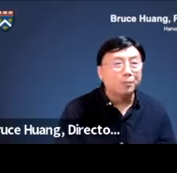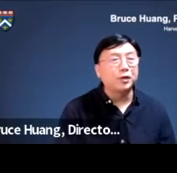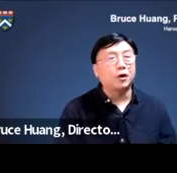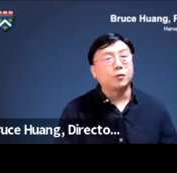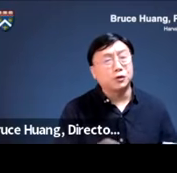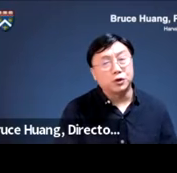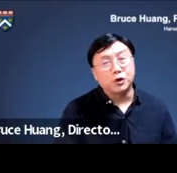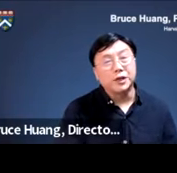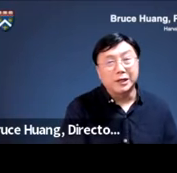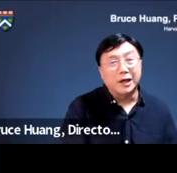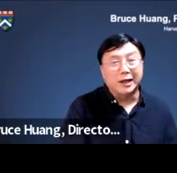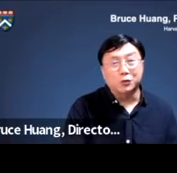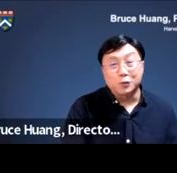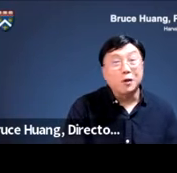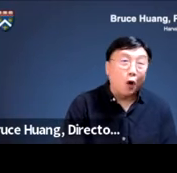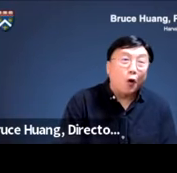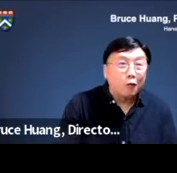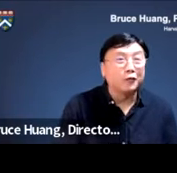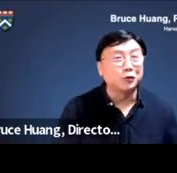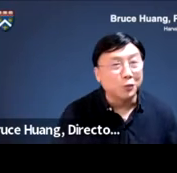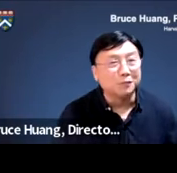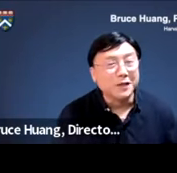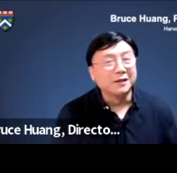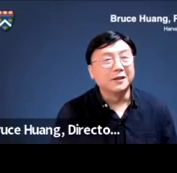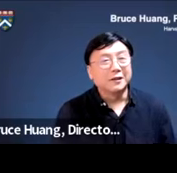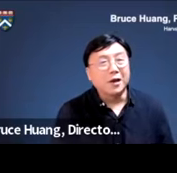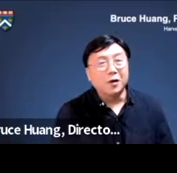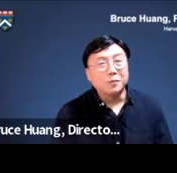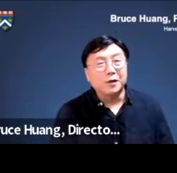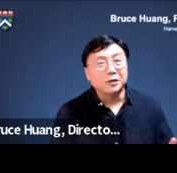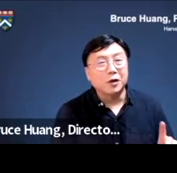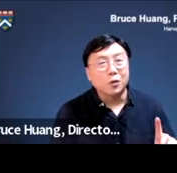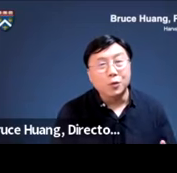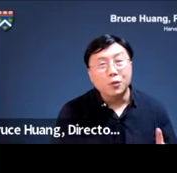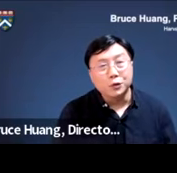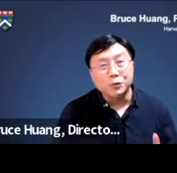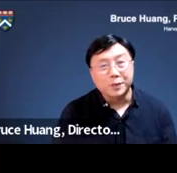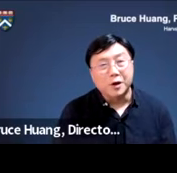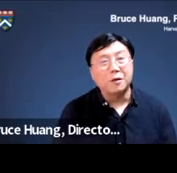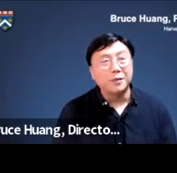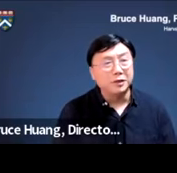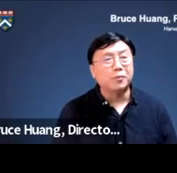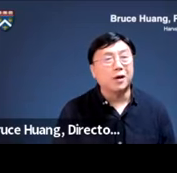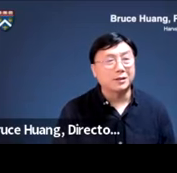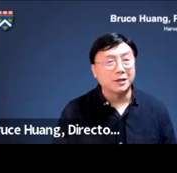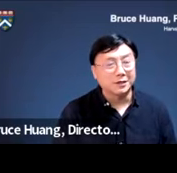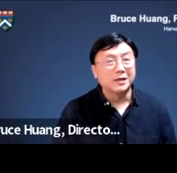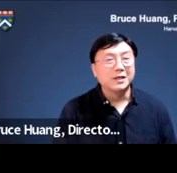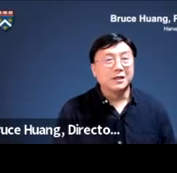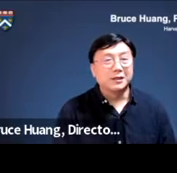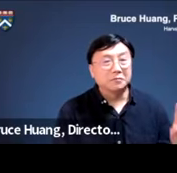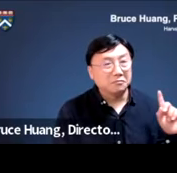well beyond what you learn in the classroom or over Zoom. They are about who you become in the